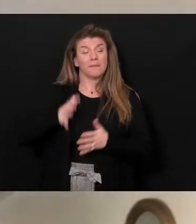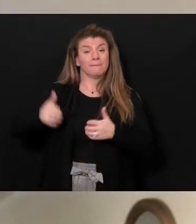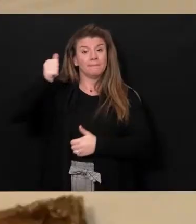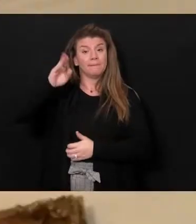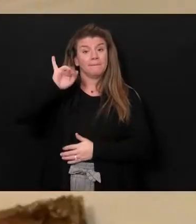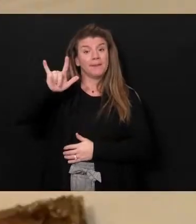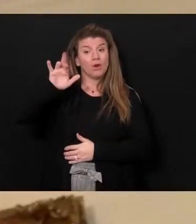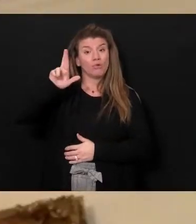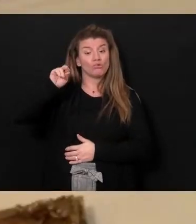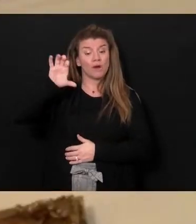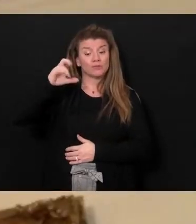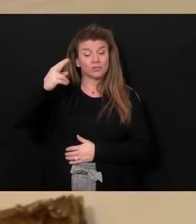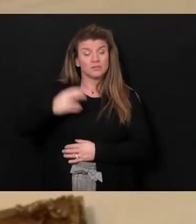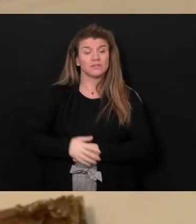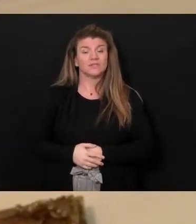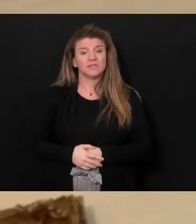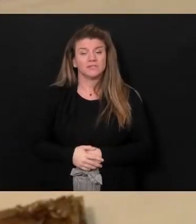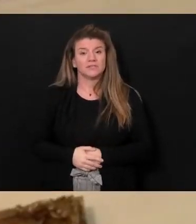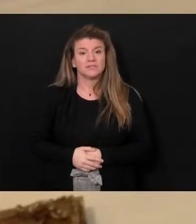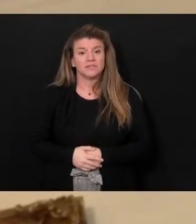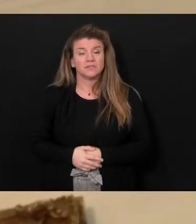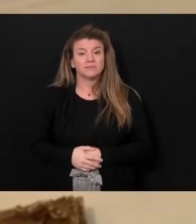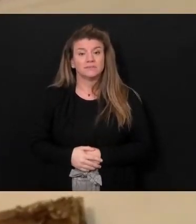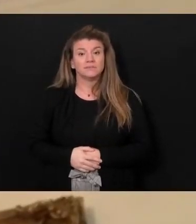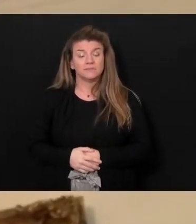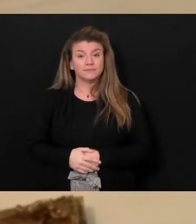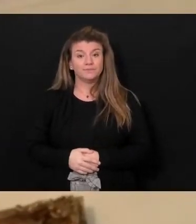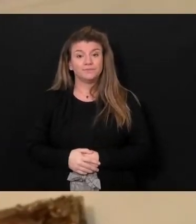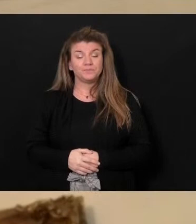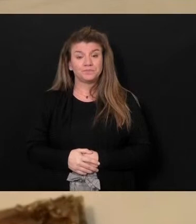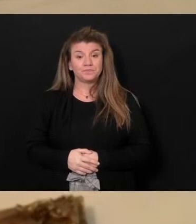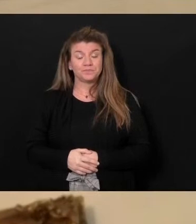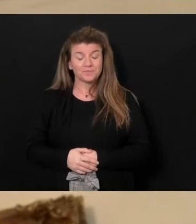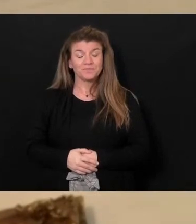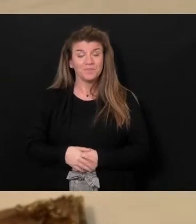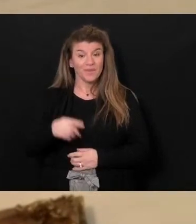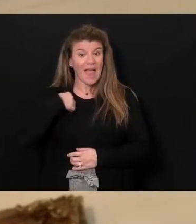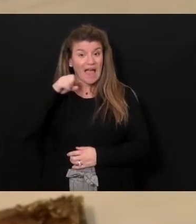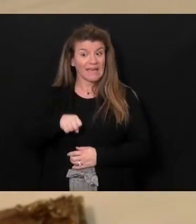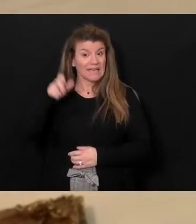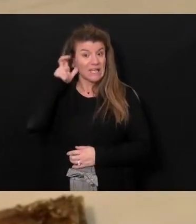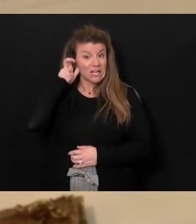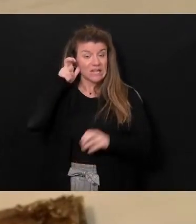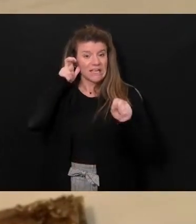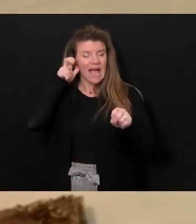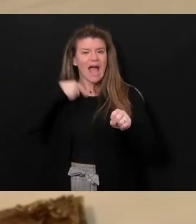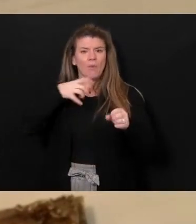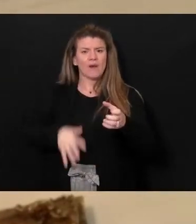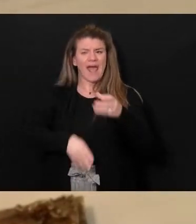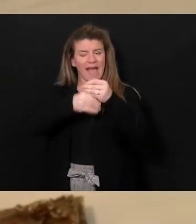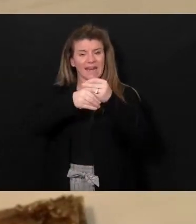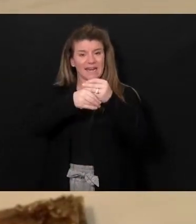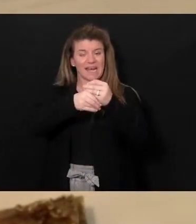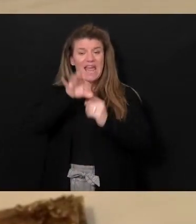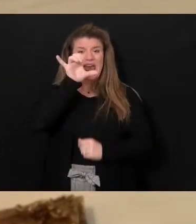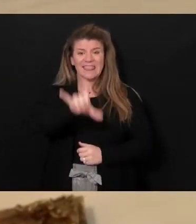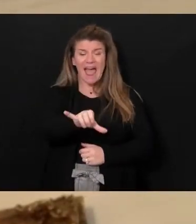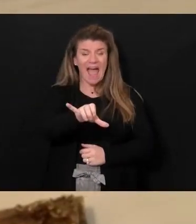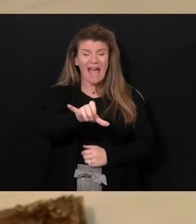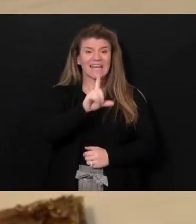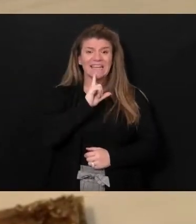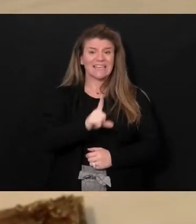could, can you hear me? Yes, we got you. Let me add, Mark, that is an